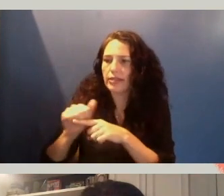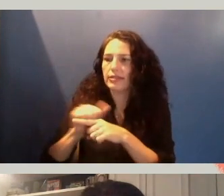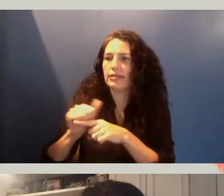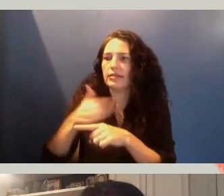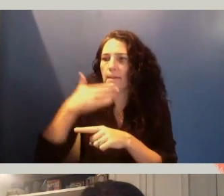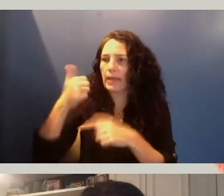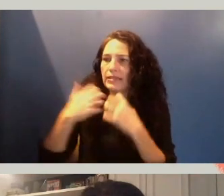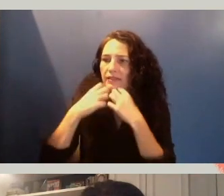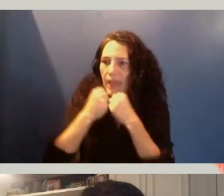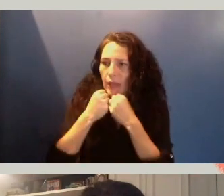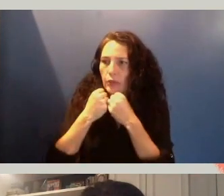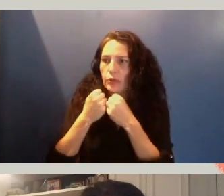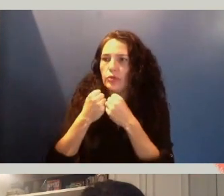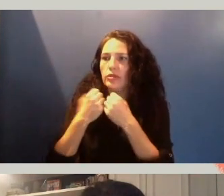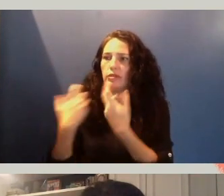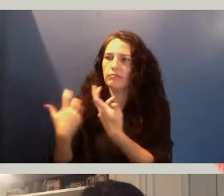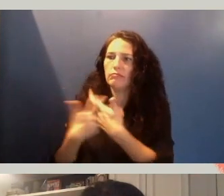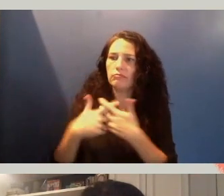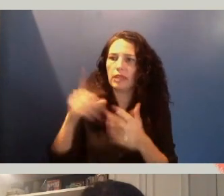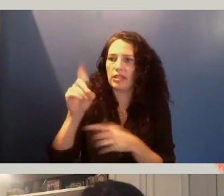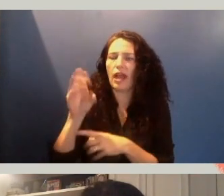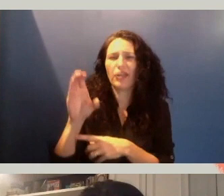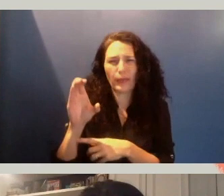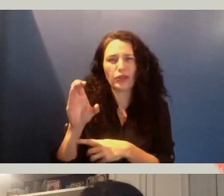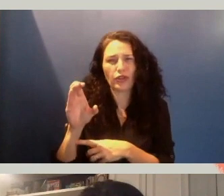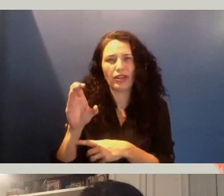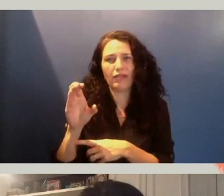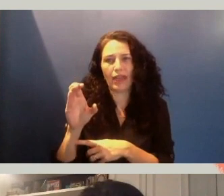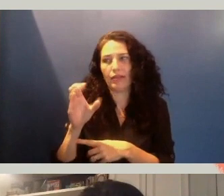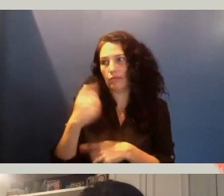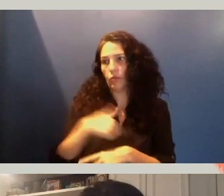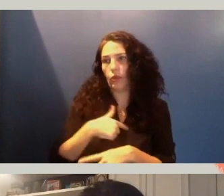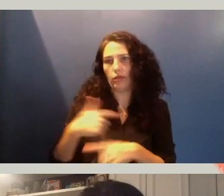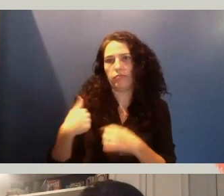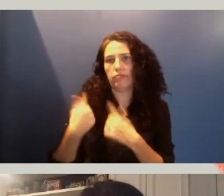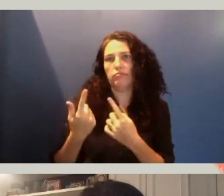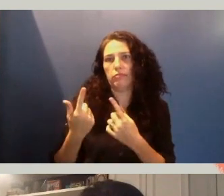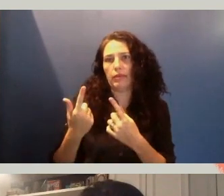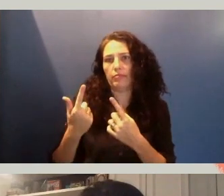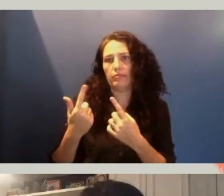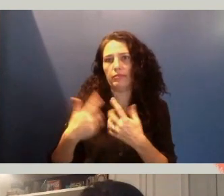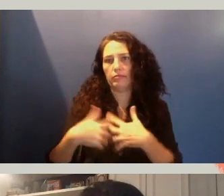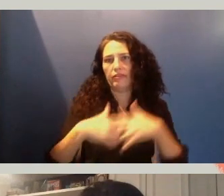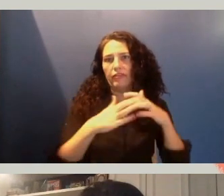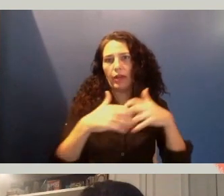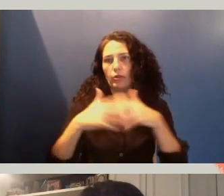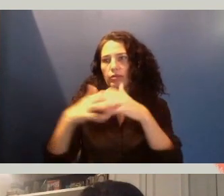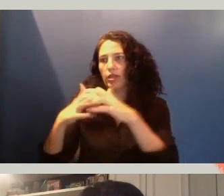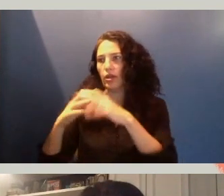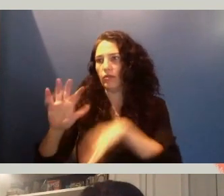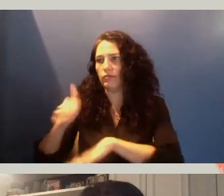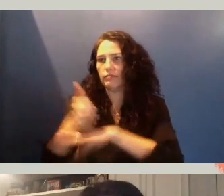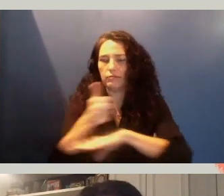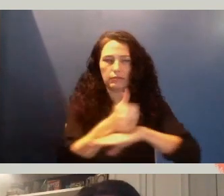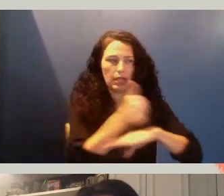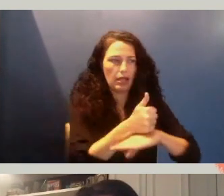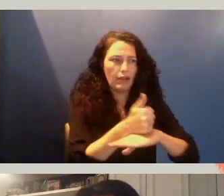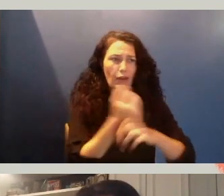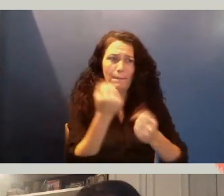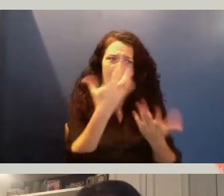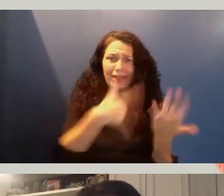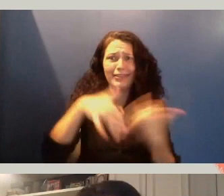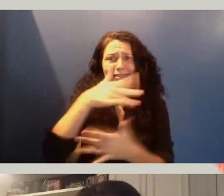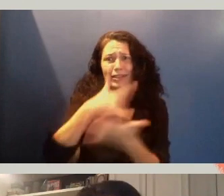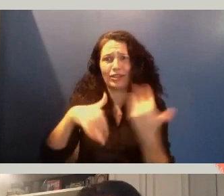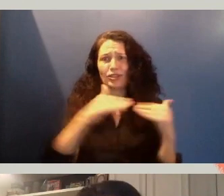documentary that are largely founded around a variety of social justice aims, including